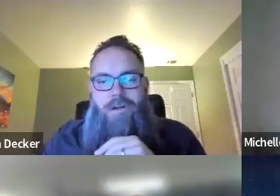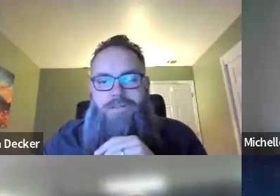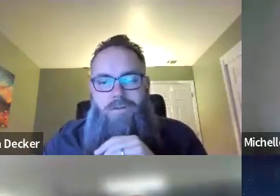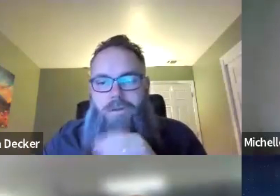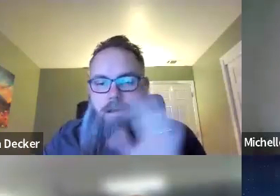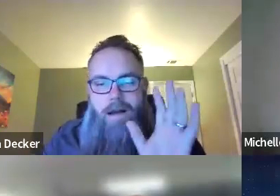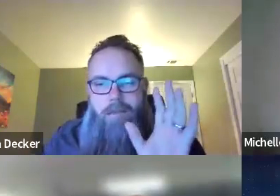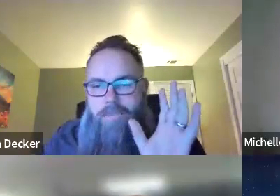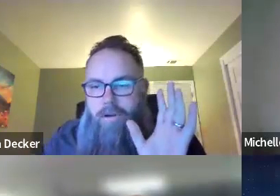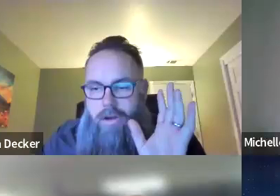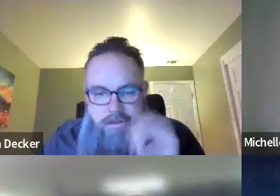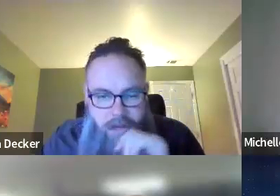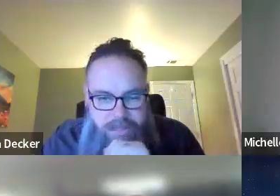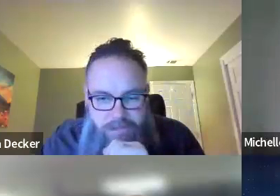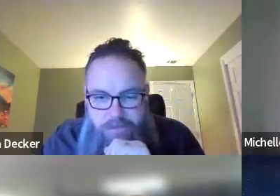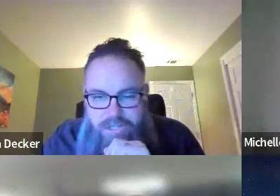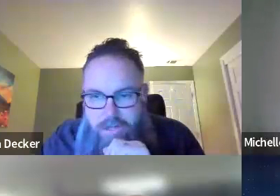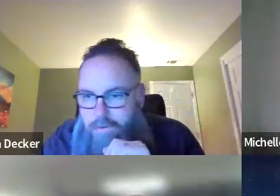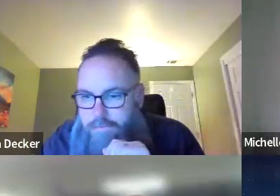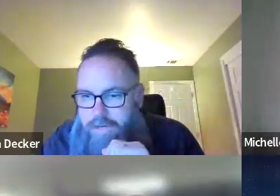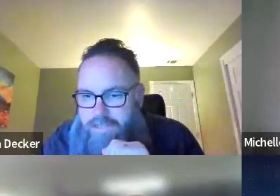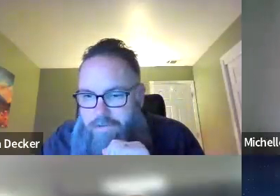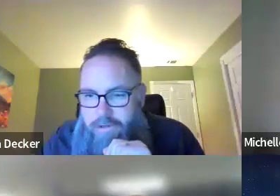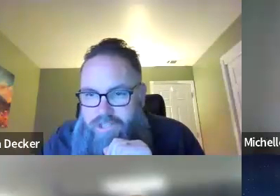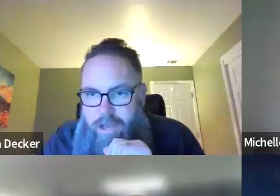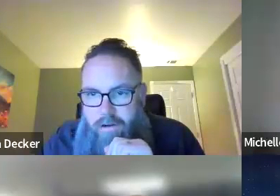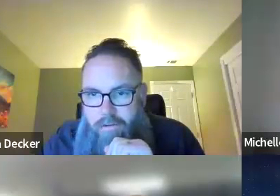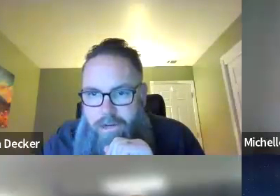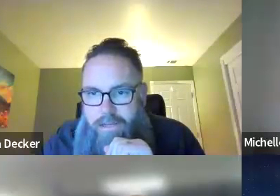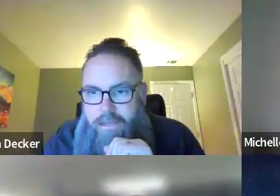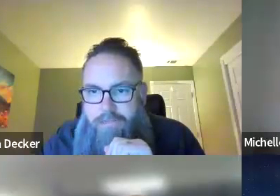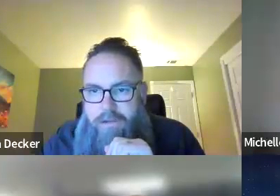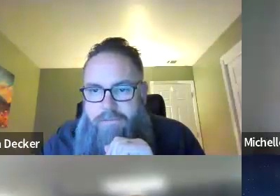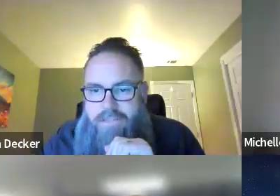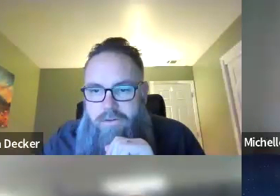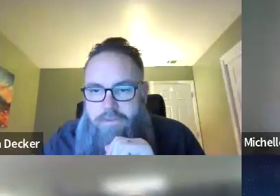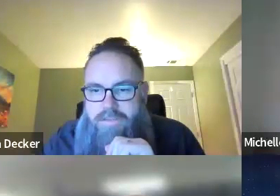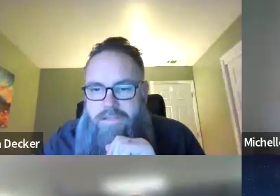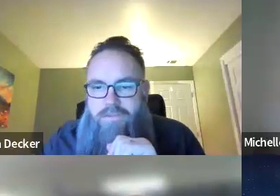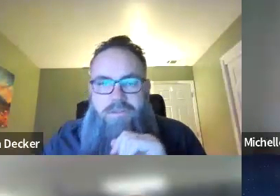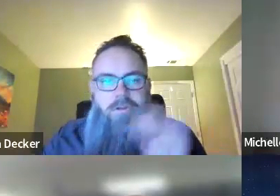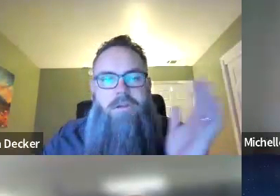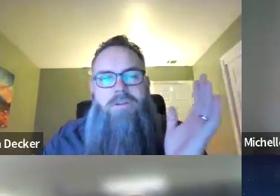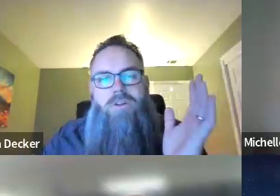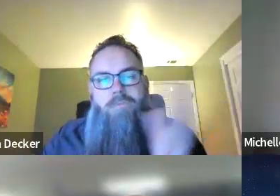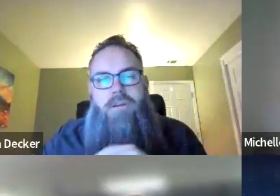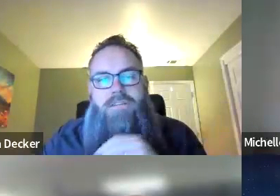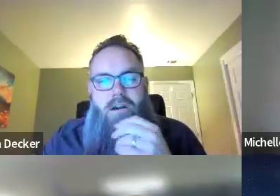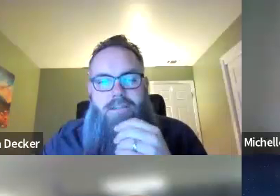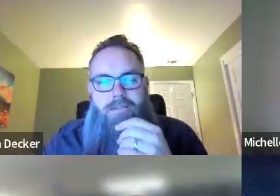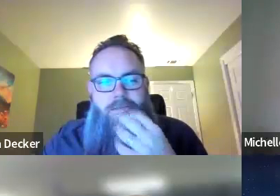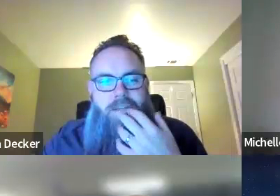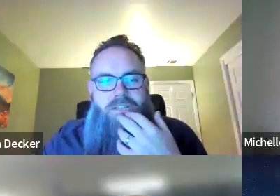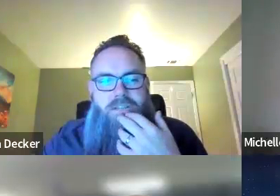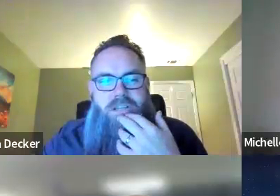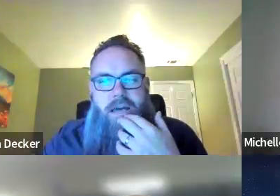out as well. So their contact information, I'm hoping you guys have it all in the chat already, but obviously their website too. So drop your guys'